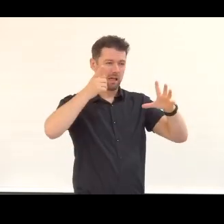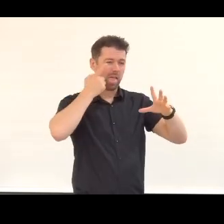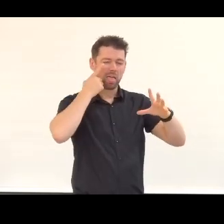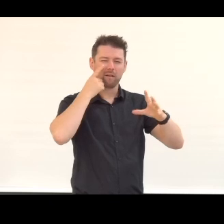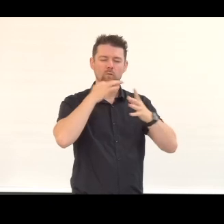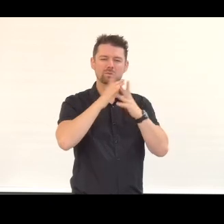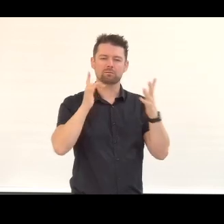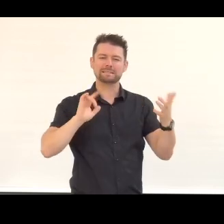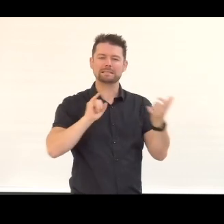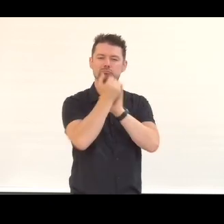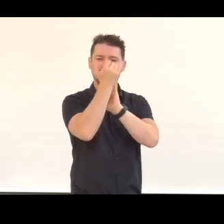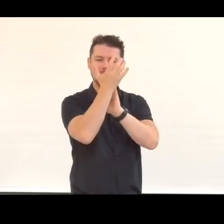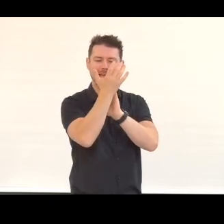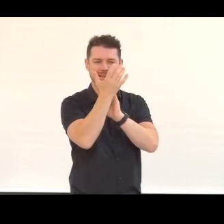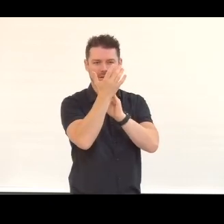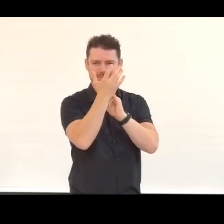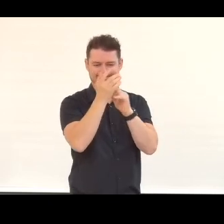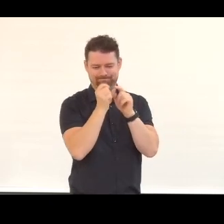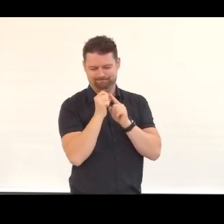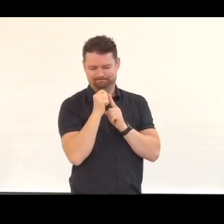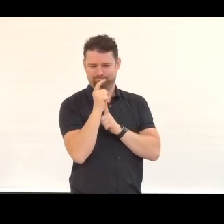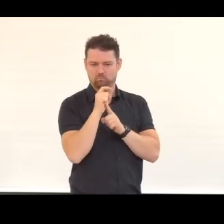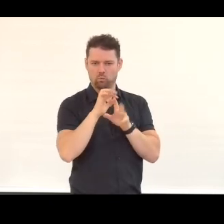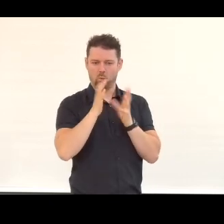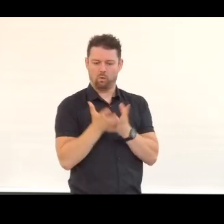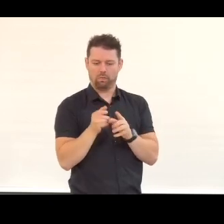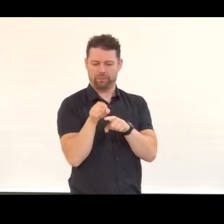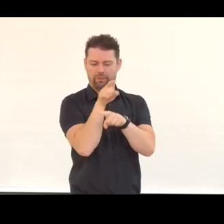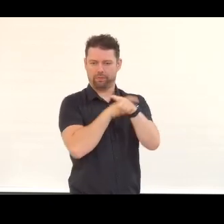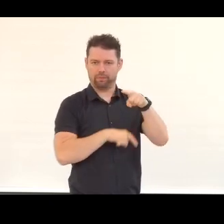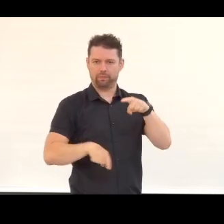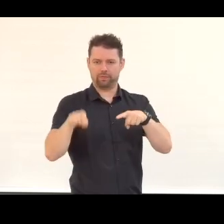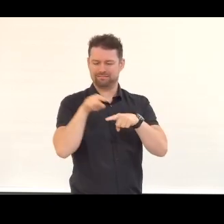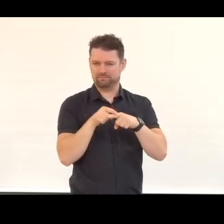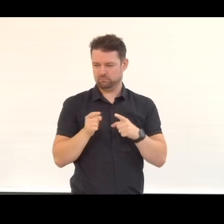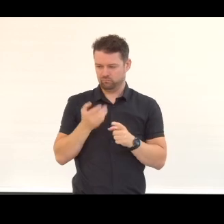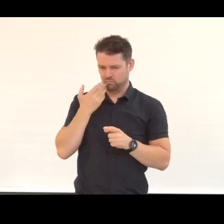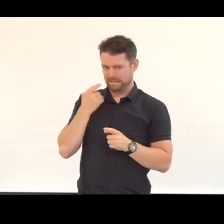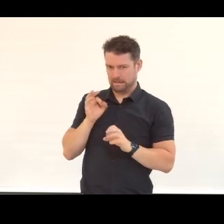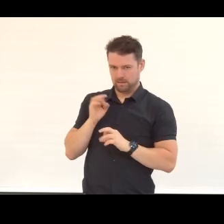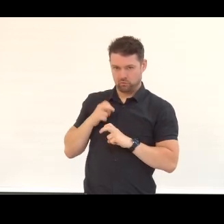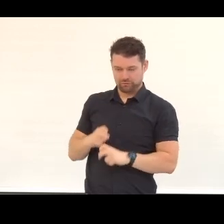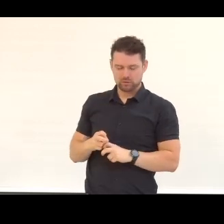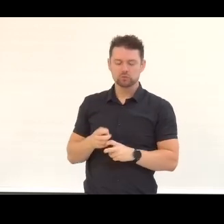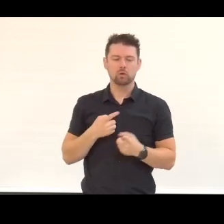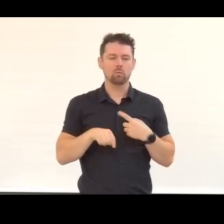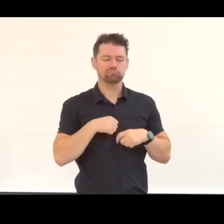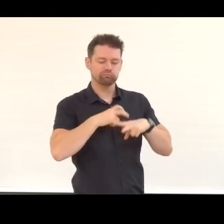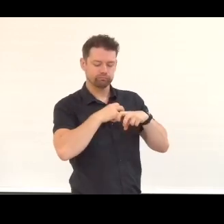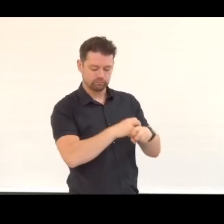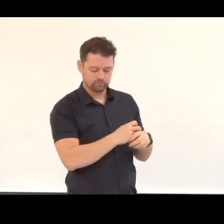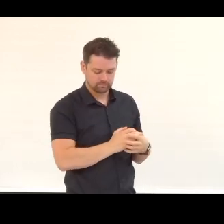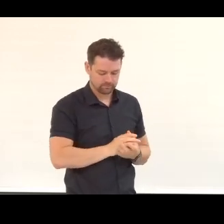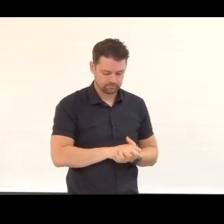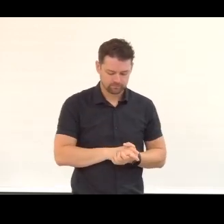in situ, in low Earth orbit, something that hasn't been done so much recently. And we were also working together with the